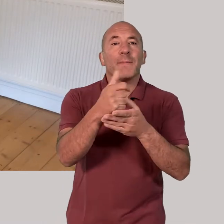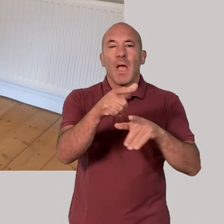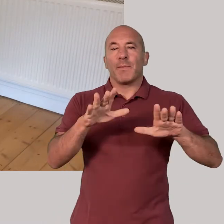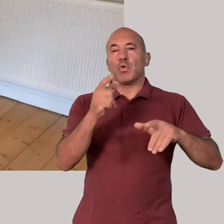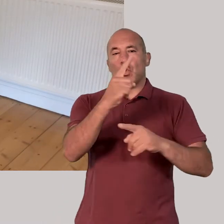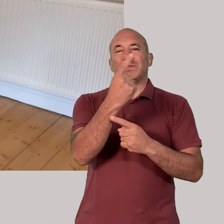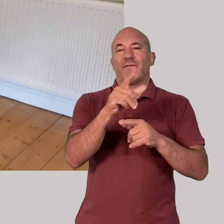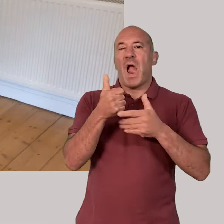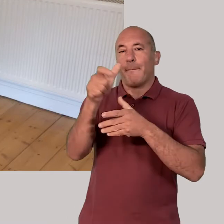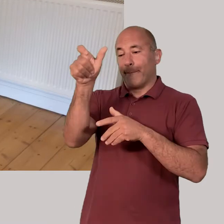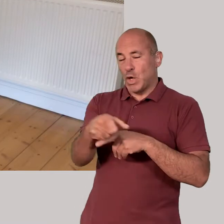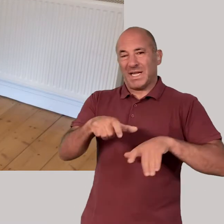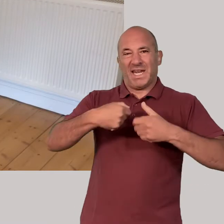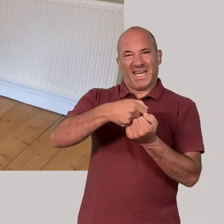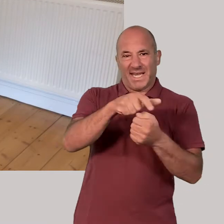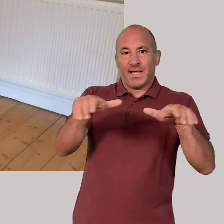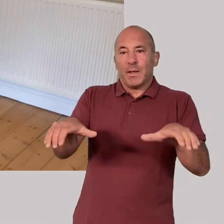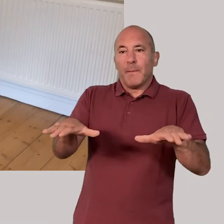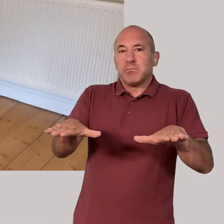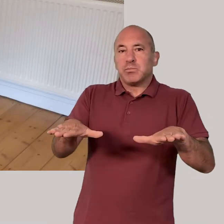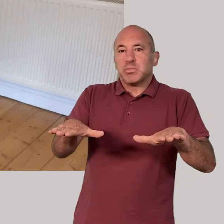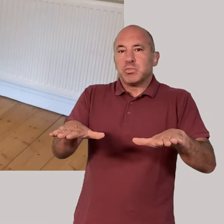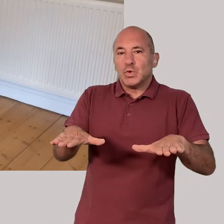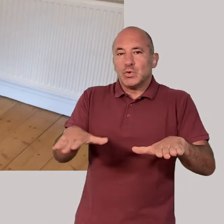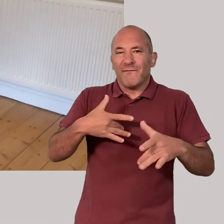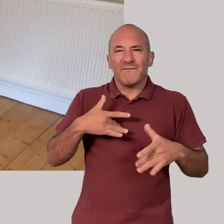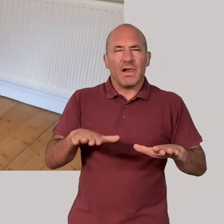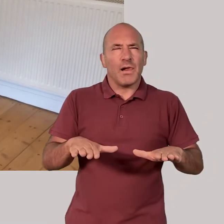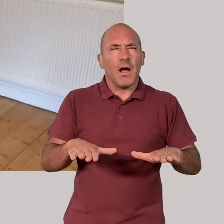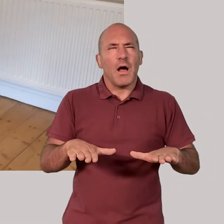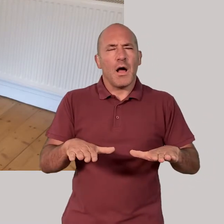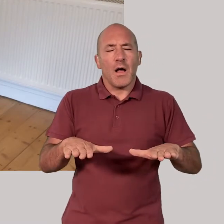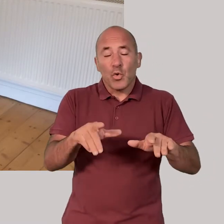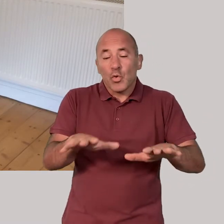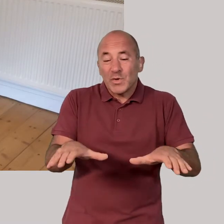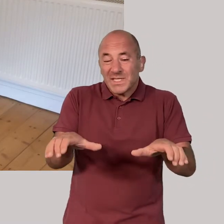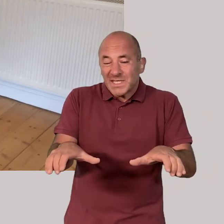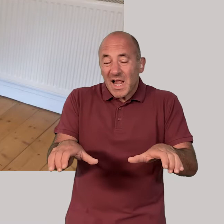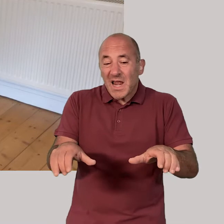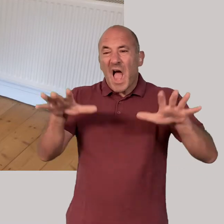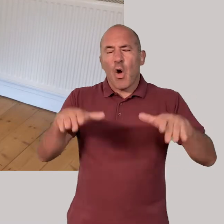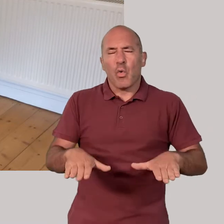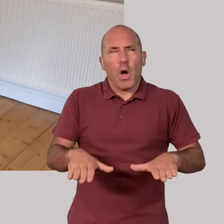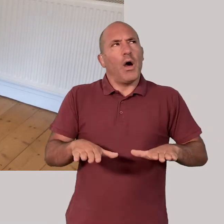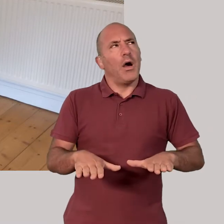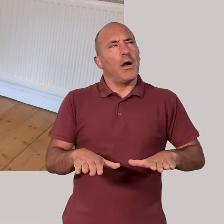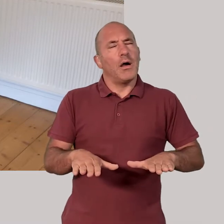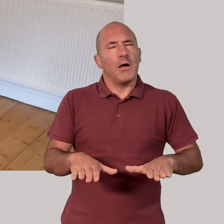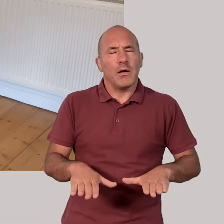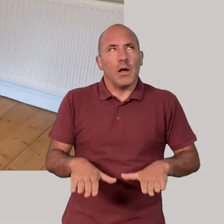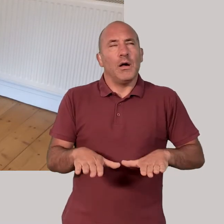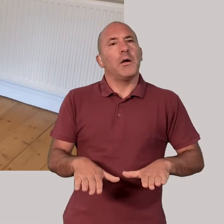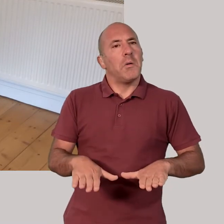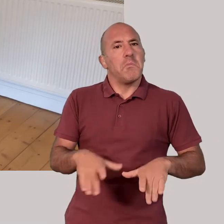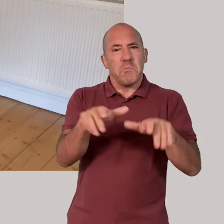helping, you might help by just putting a bit of weight through the person's knees so that they can feel it. And then